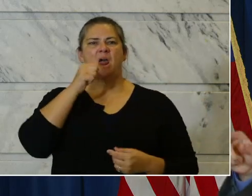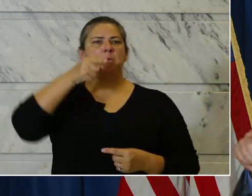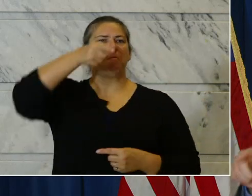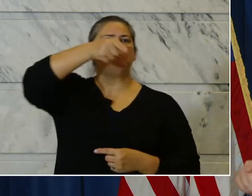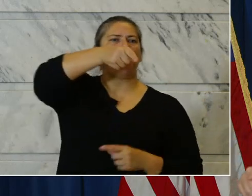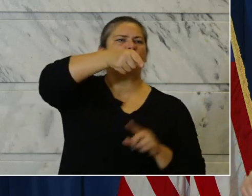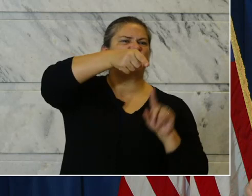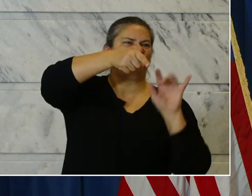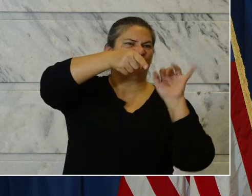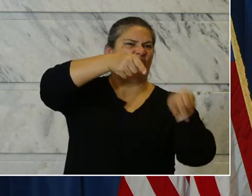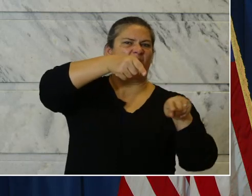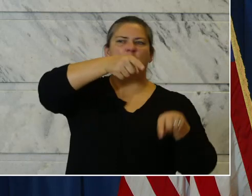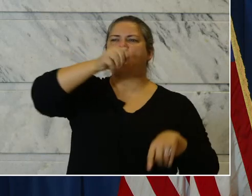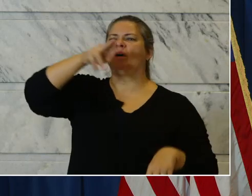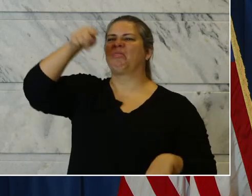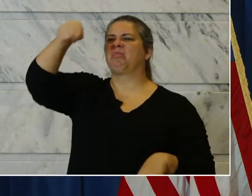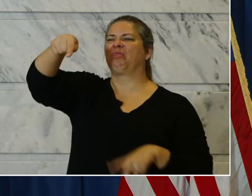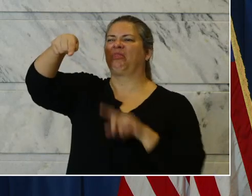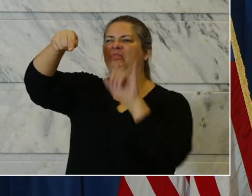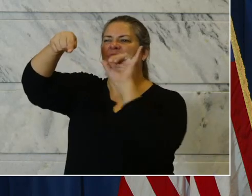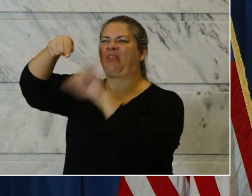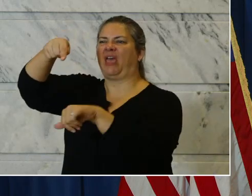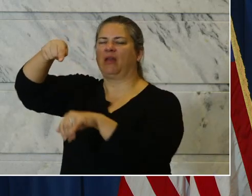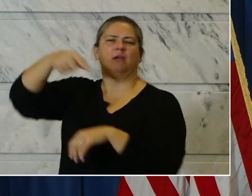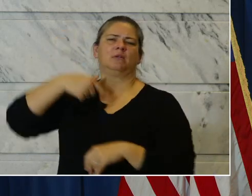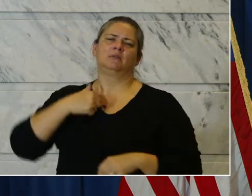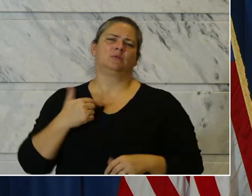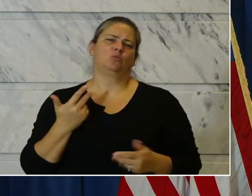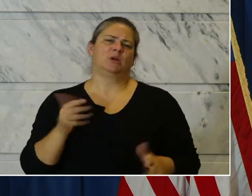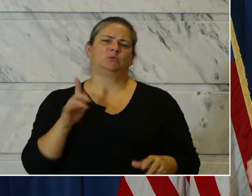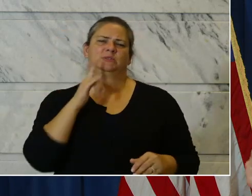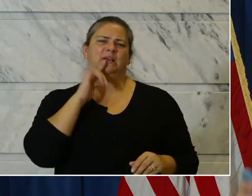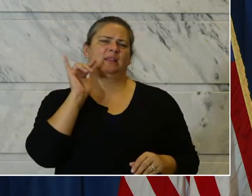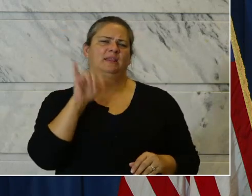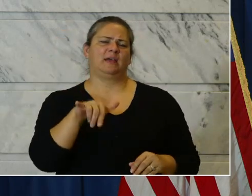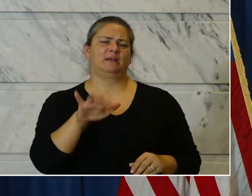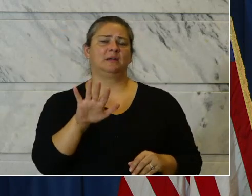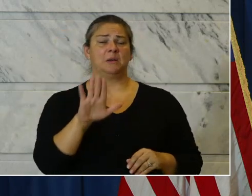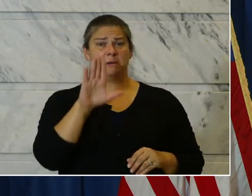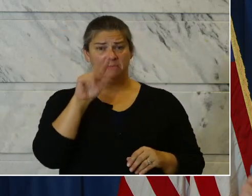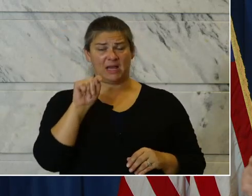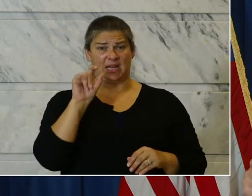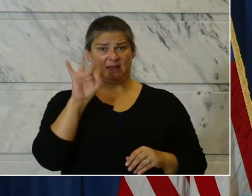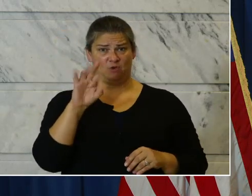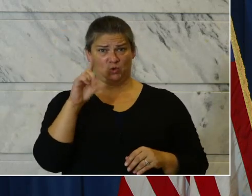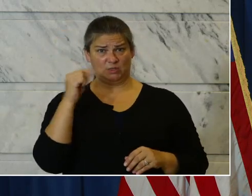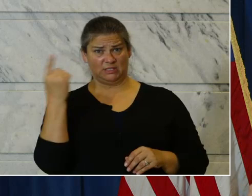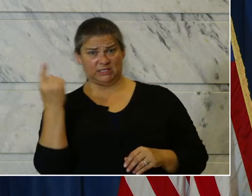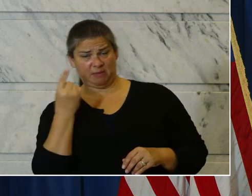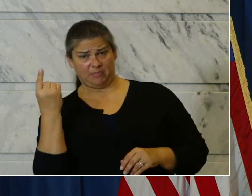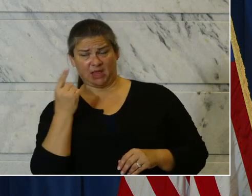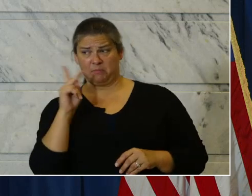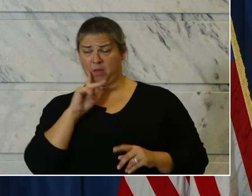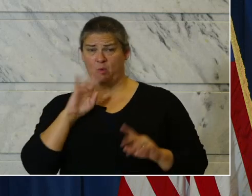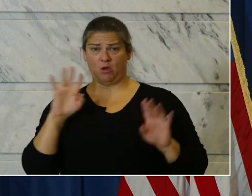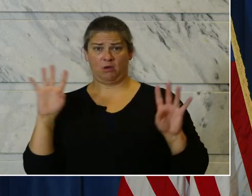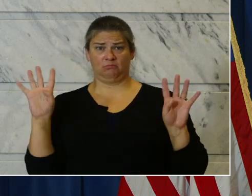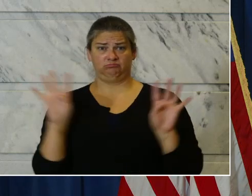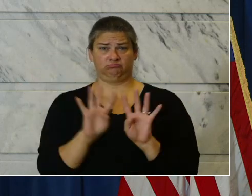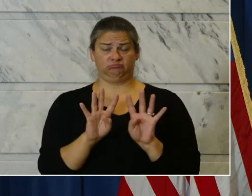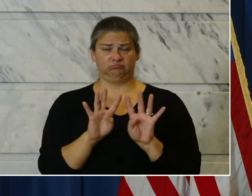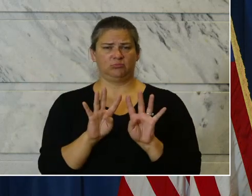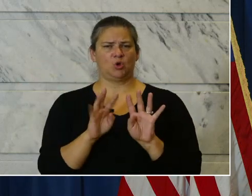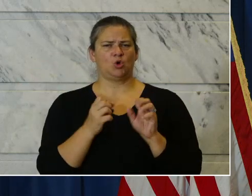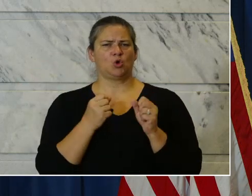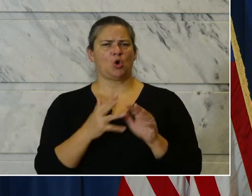too many individual activities, all those individual activities where we get closer together are things that cause the spread of disease. And